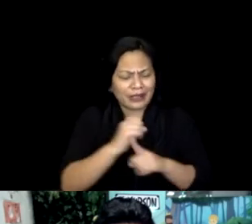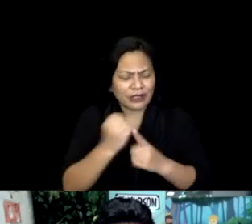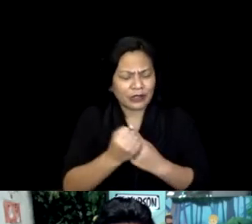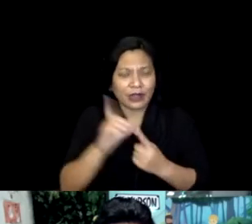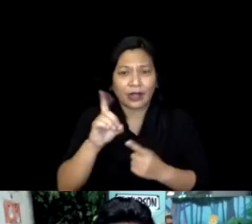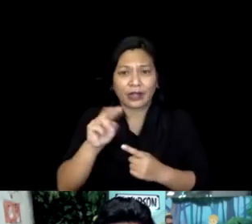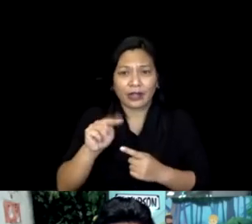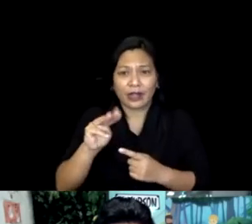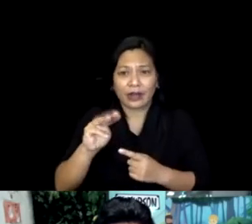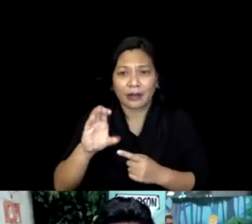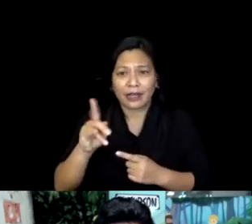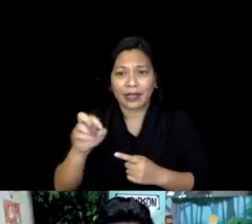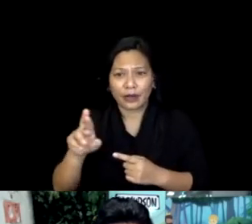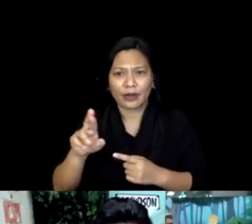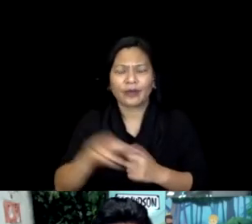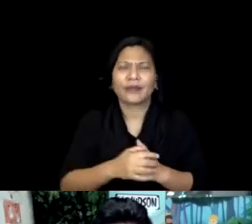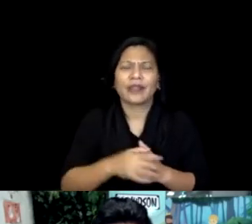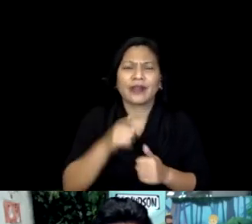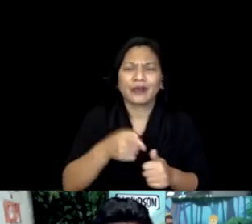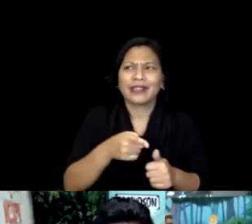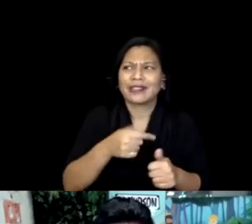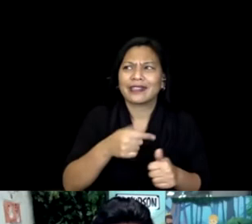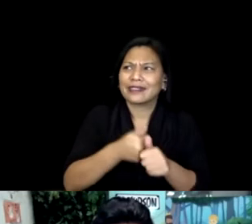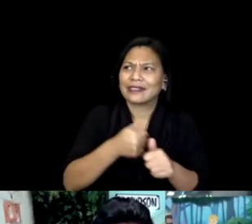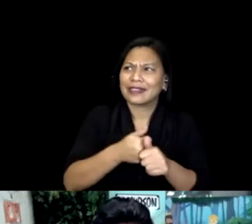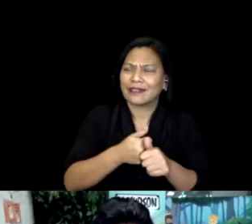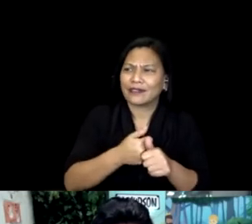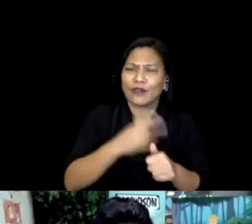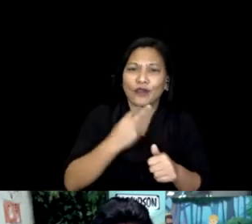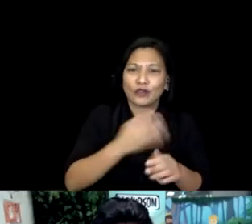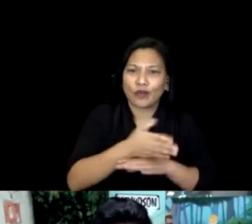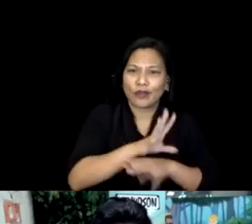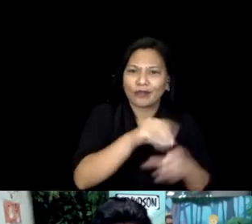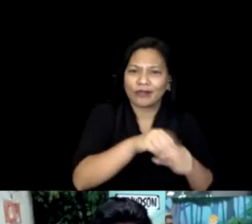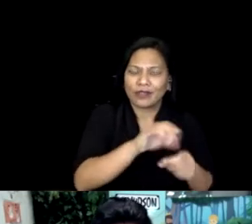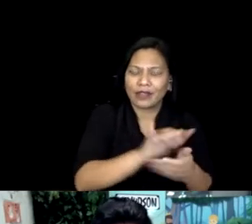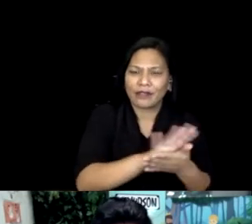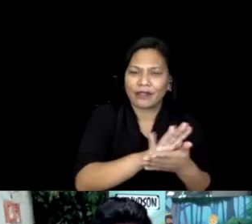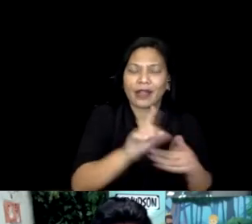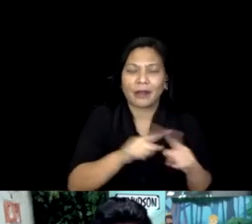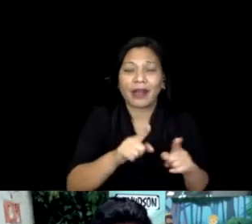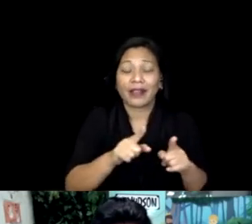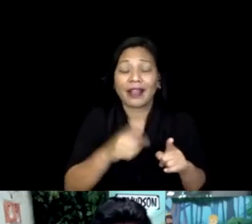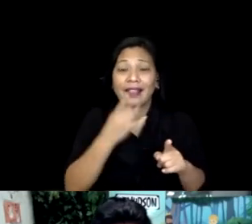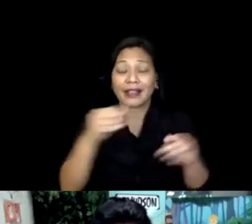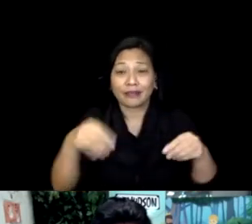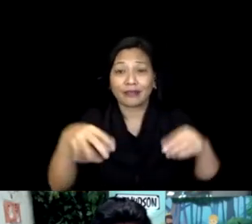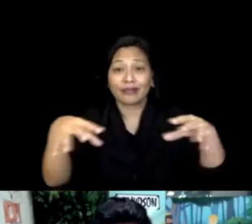in it, he represented the film at some place. When the lights went on at the end, somebody got up and wanted to apologize.